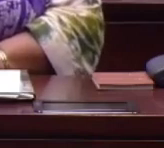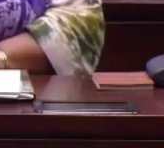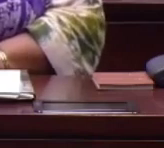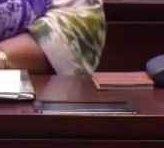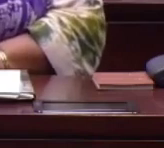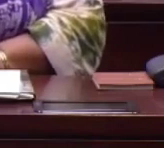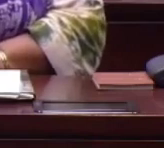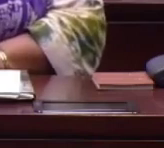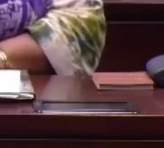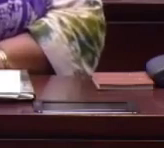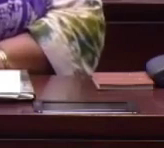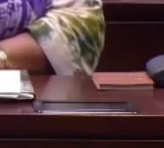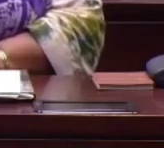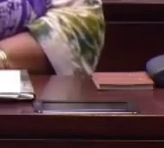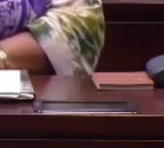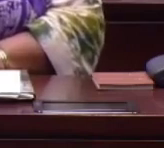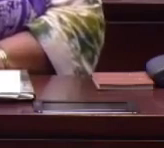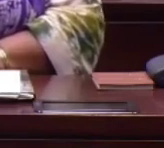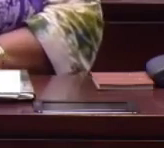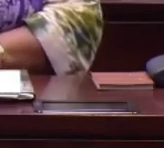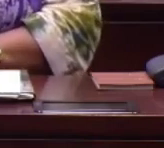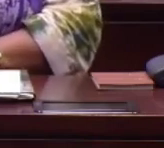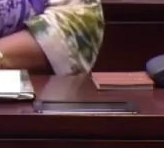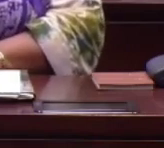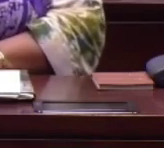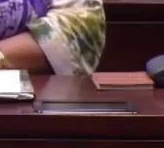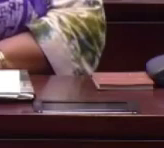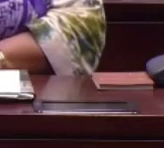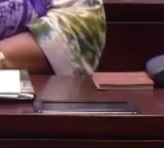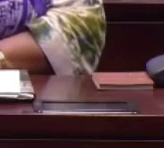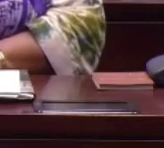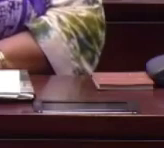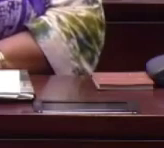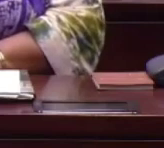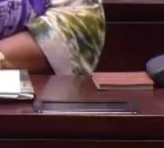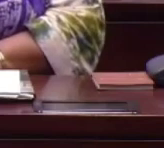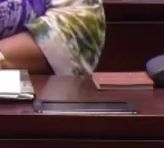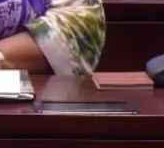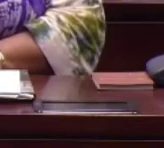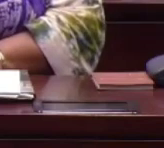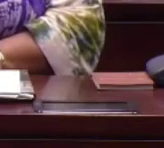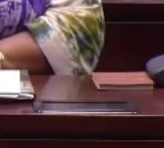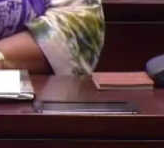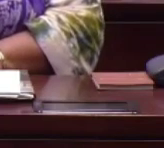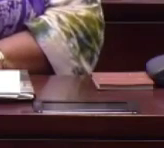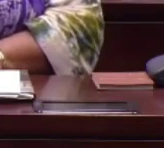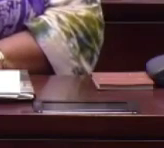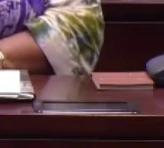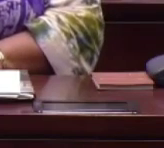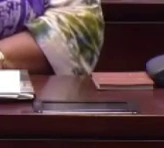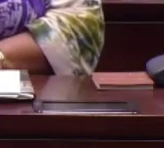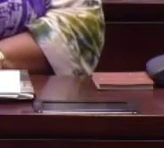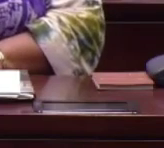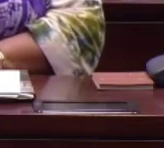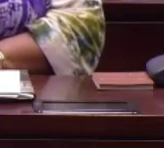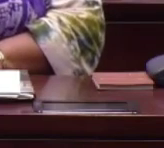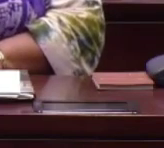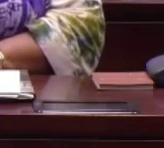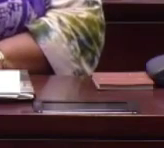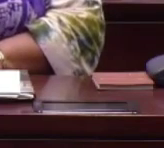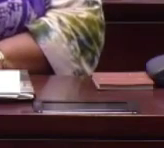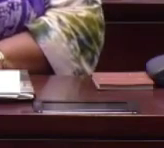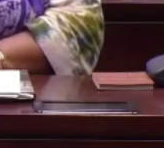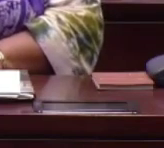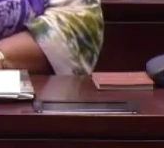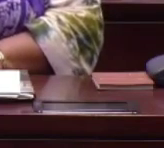isifungo noma isinqumo. Amalunga aboqala esizobabiza bazoza